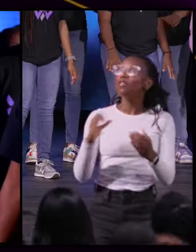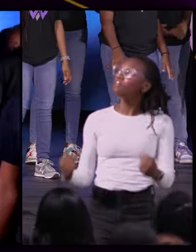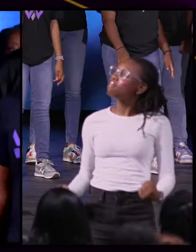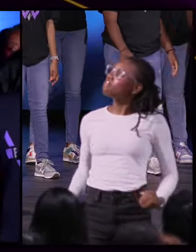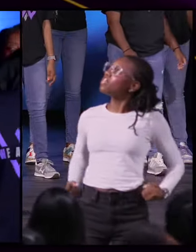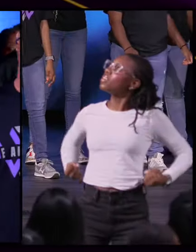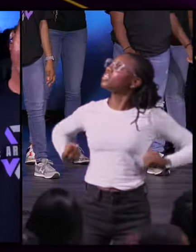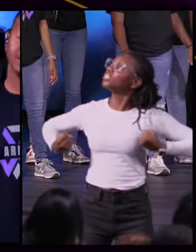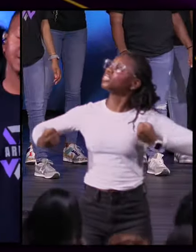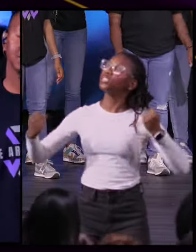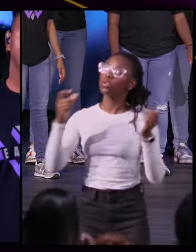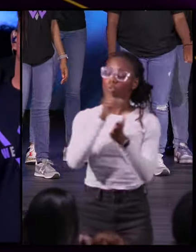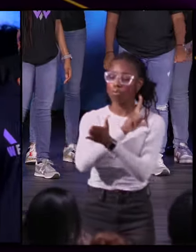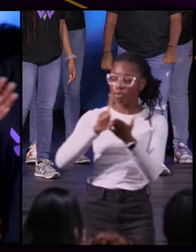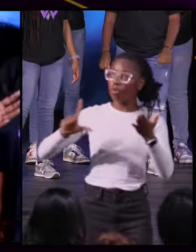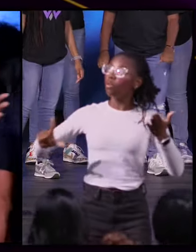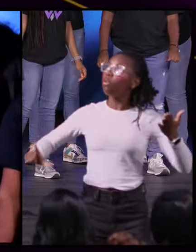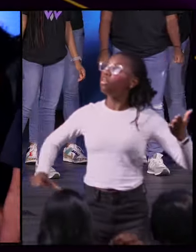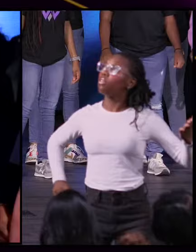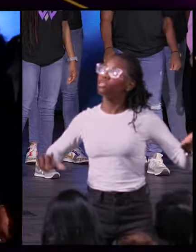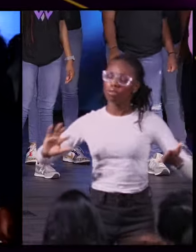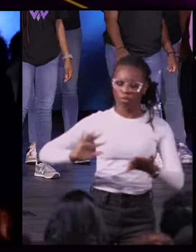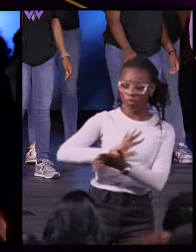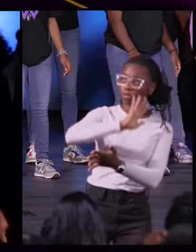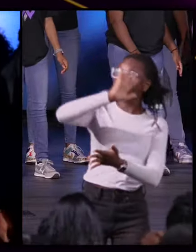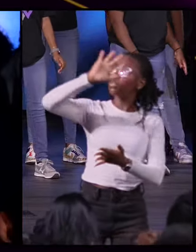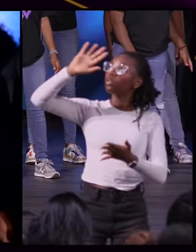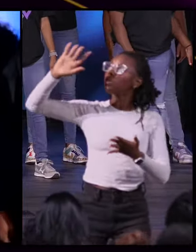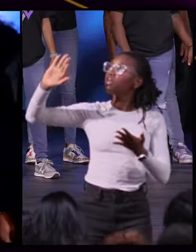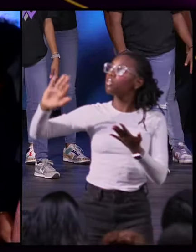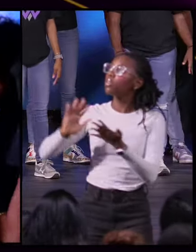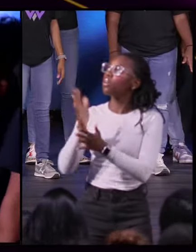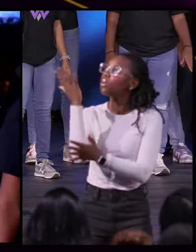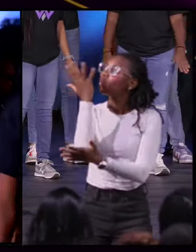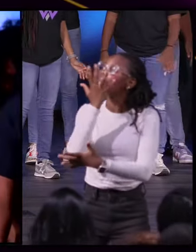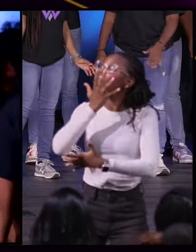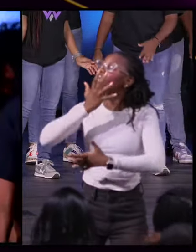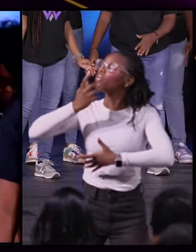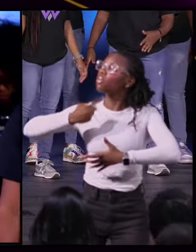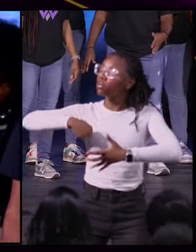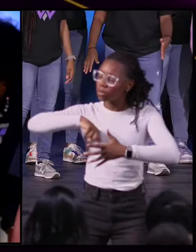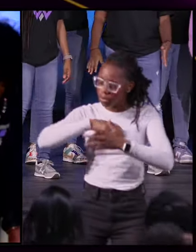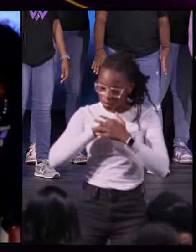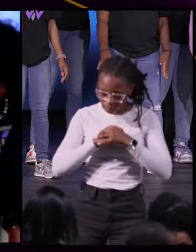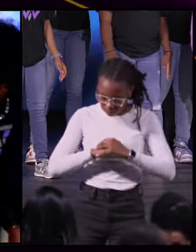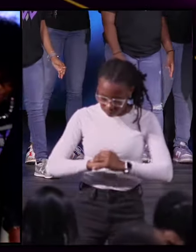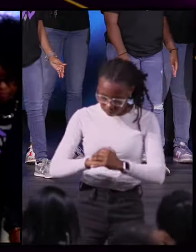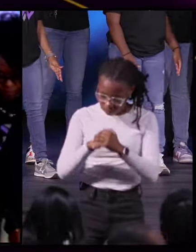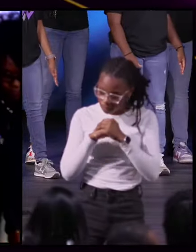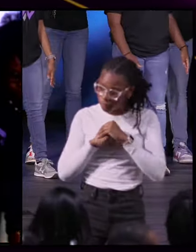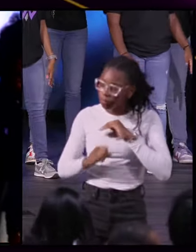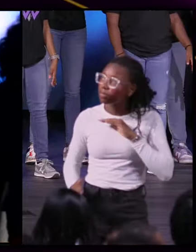God Almighty, Lord of glory, oh, we